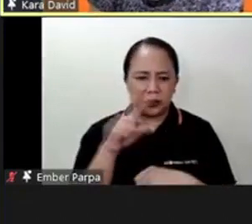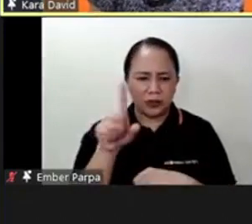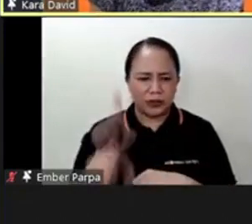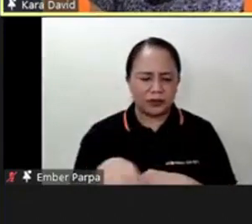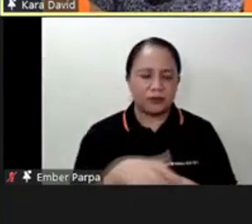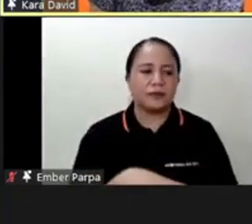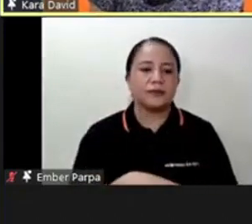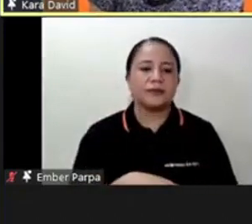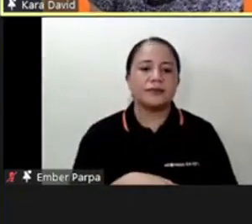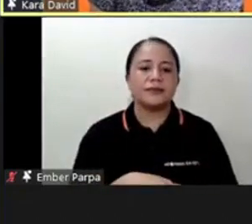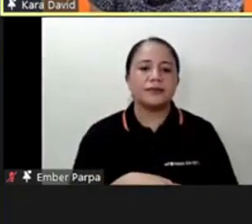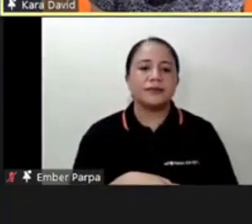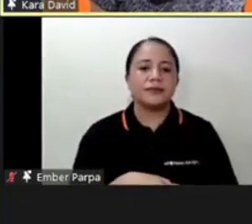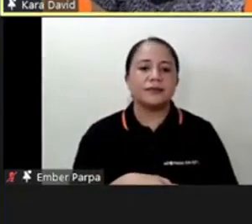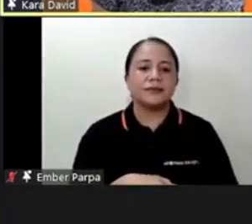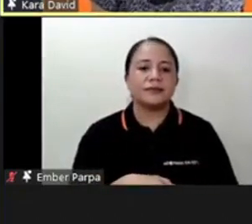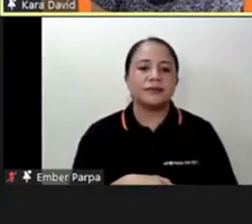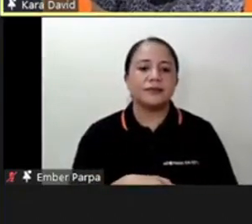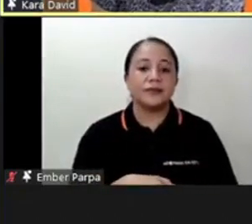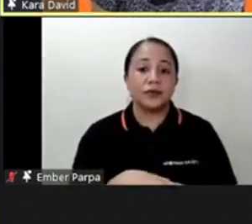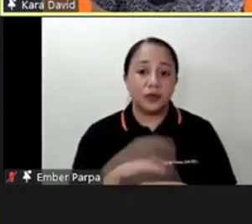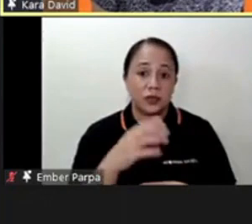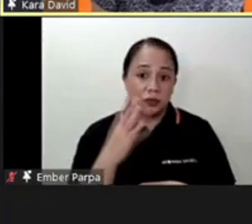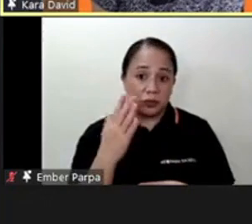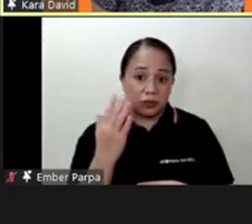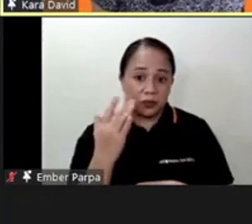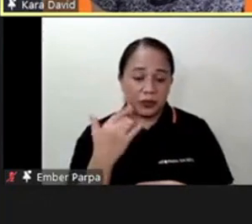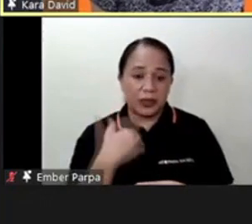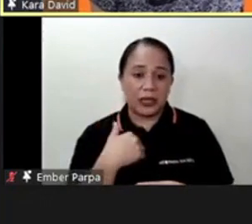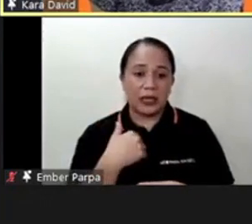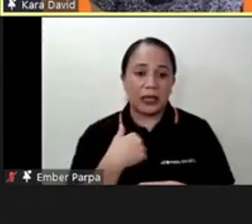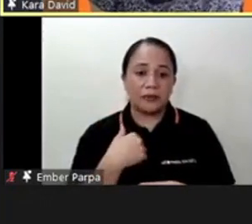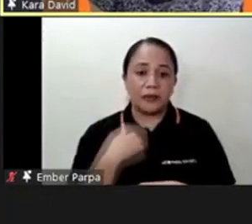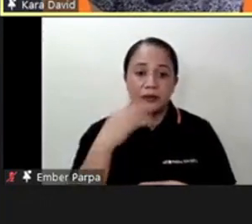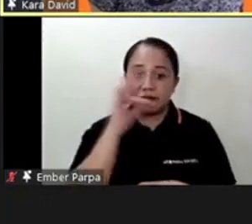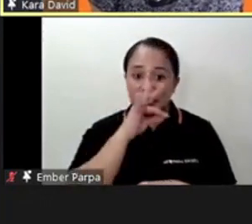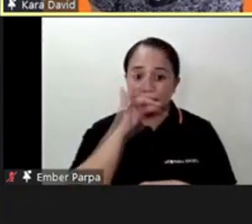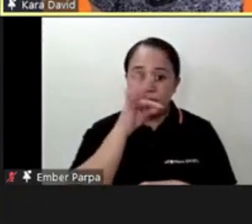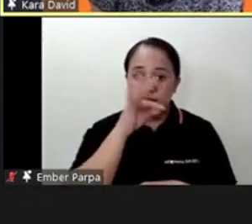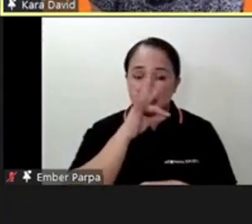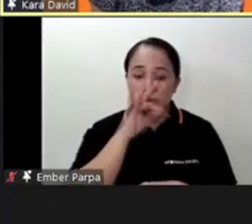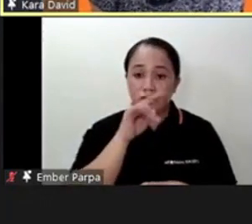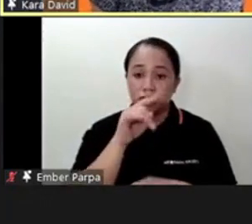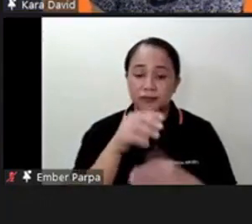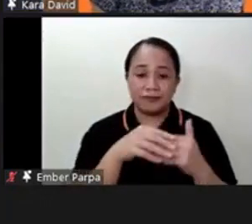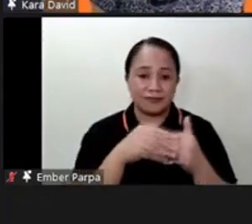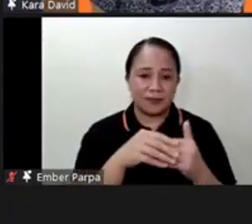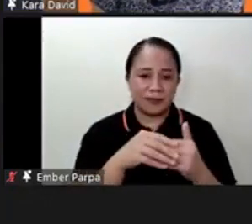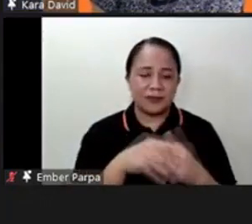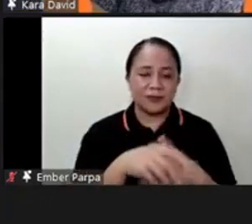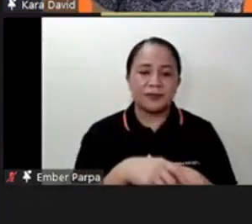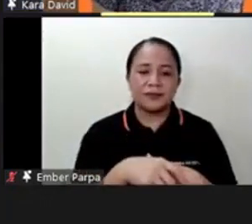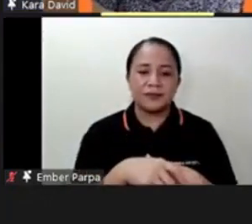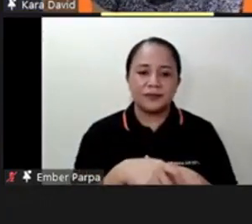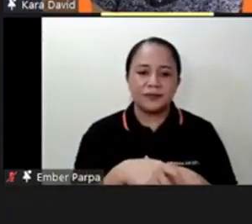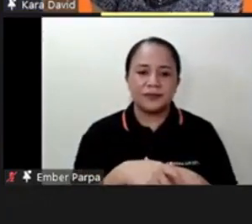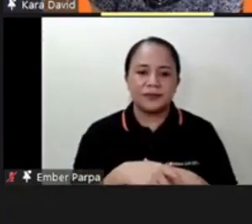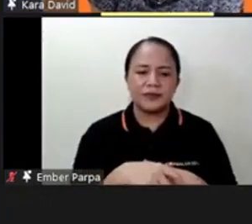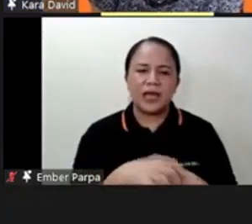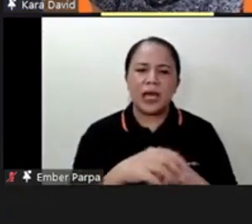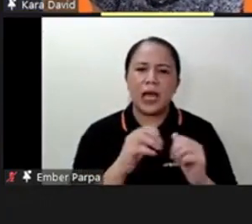Gina, kasi nga, di ba, laging sinasabi that Filipinos are very resilient. But how do